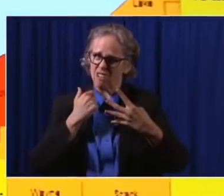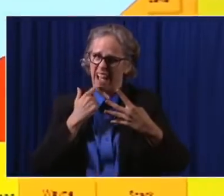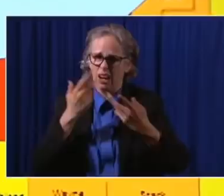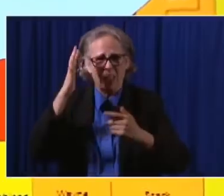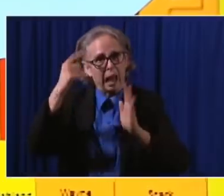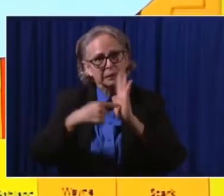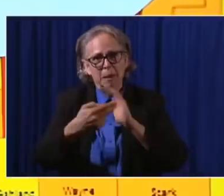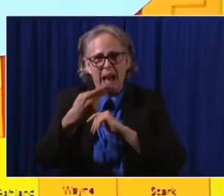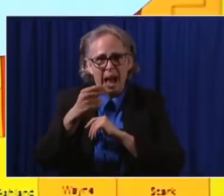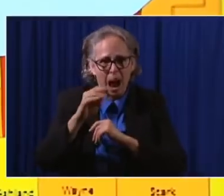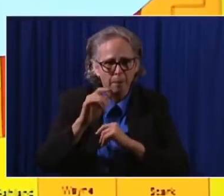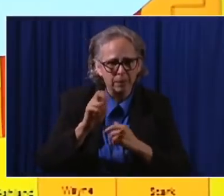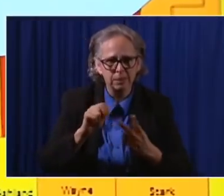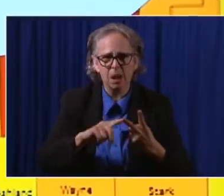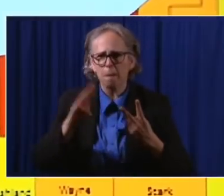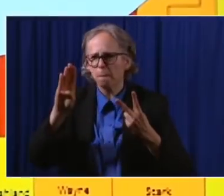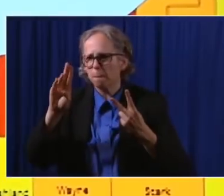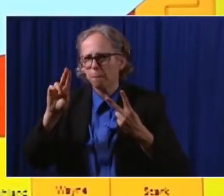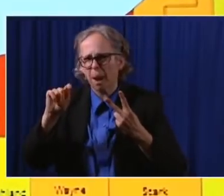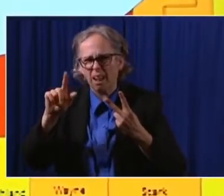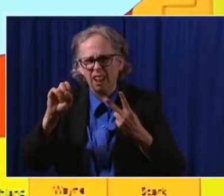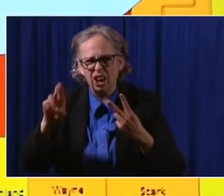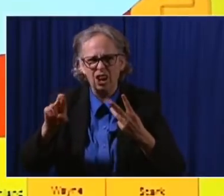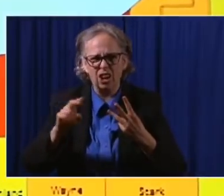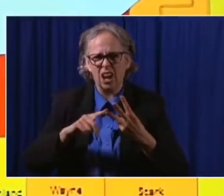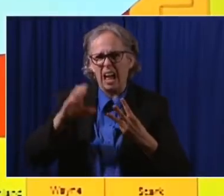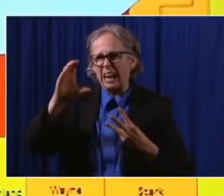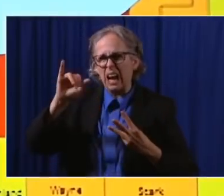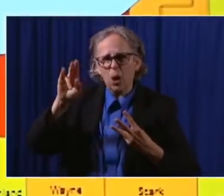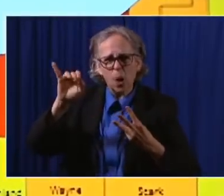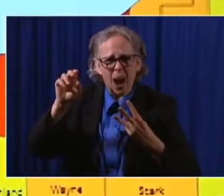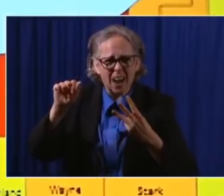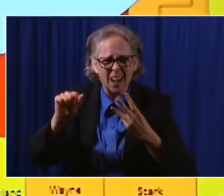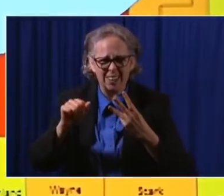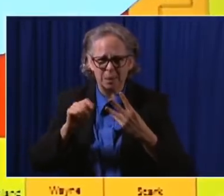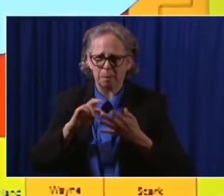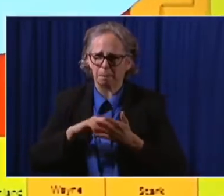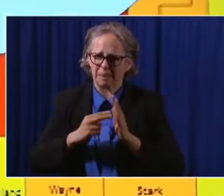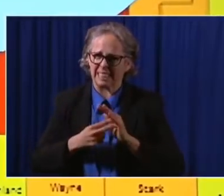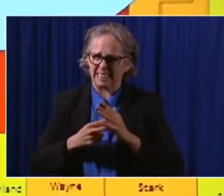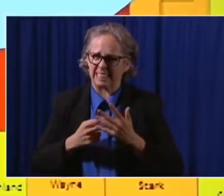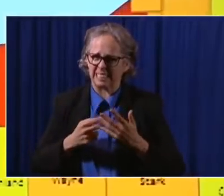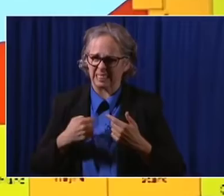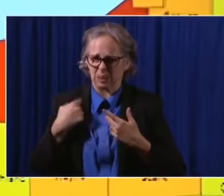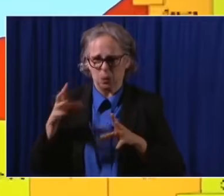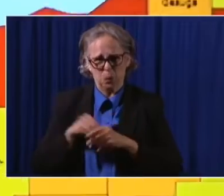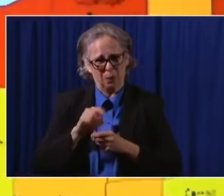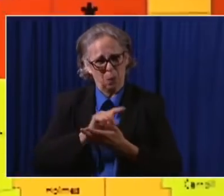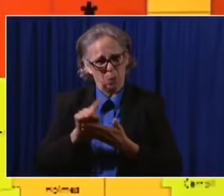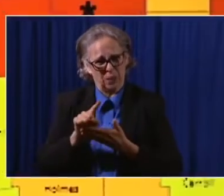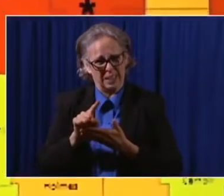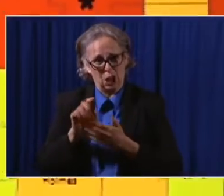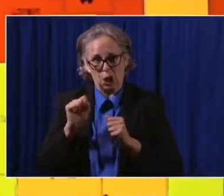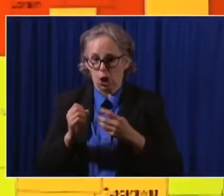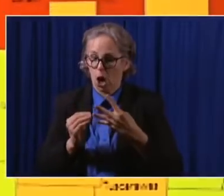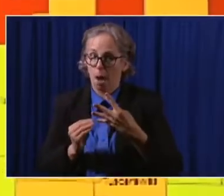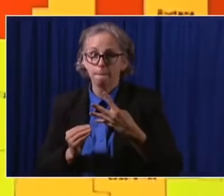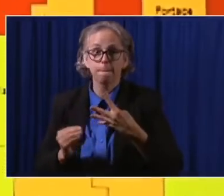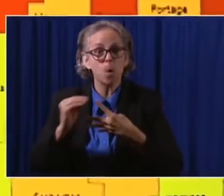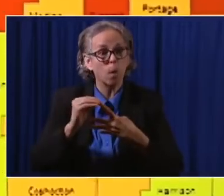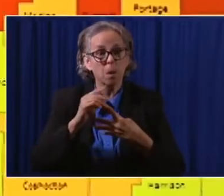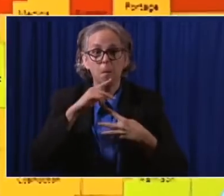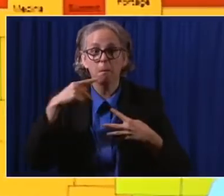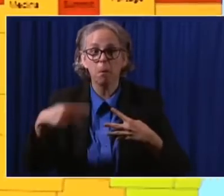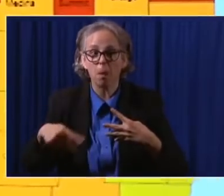County, that means that they really, for 1 week, qualified to go into the purple. And we're not putting them into the purple until they do it 2 weeks.